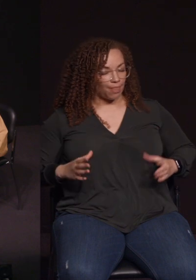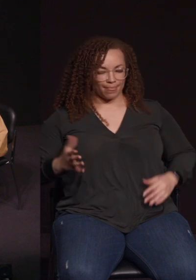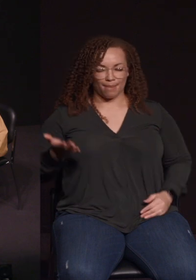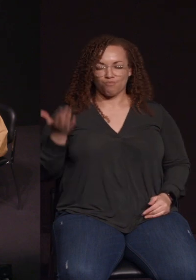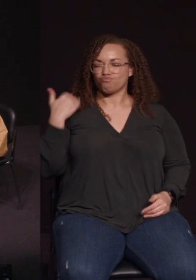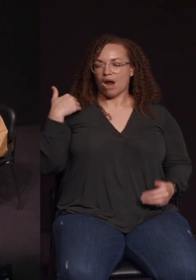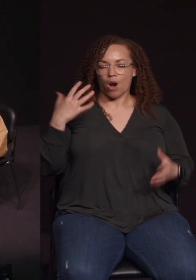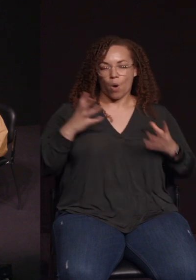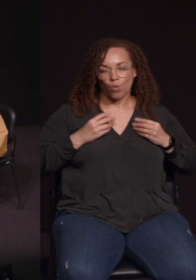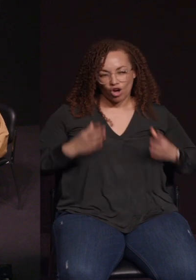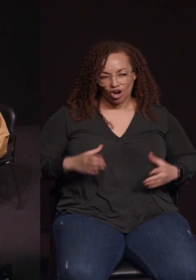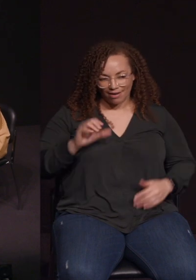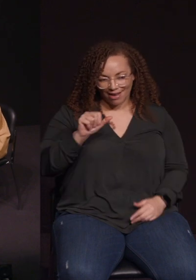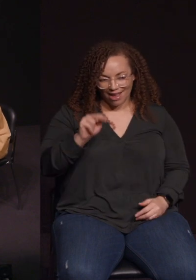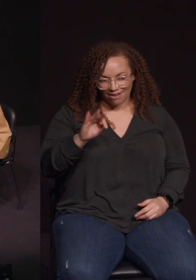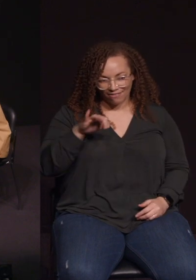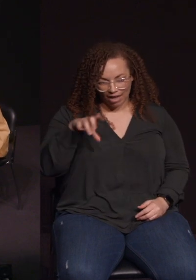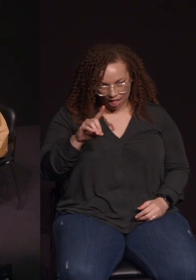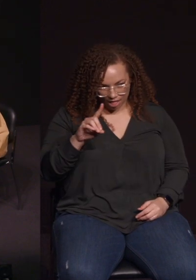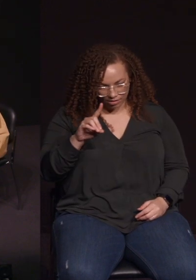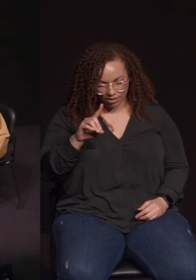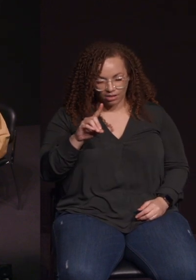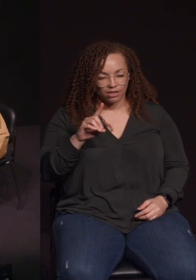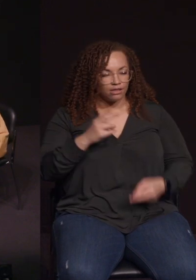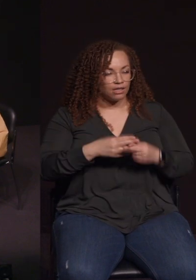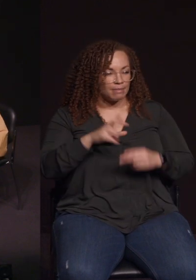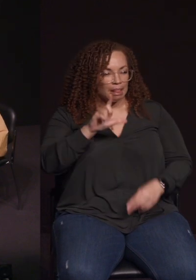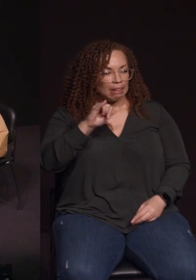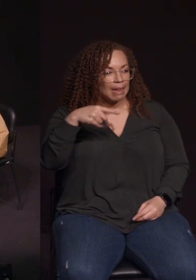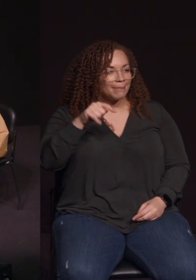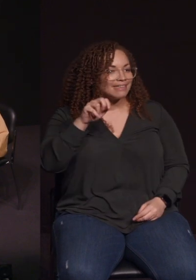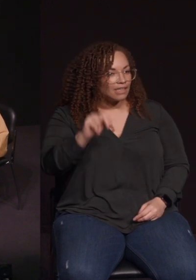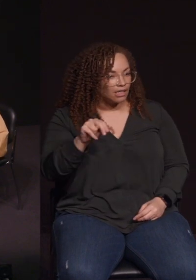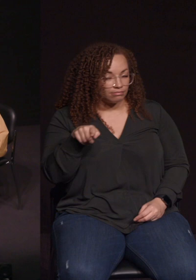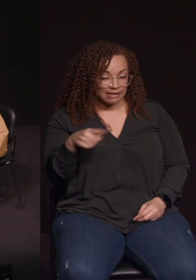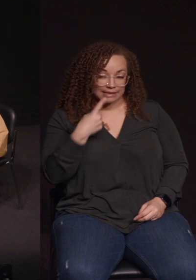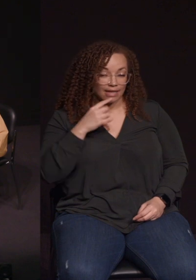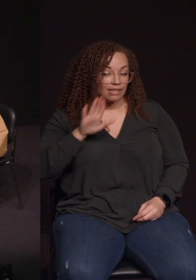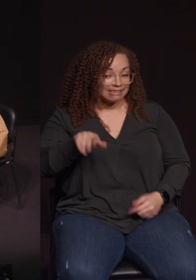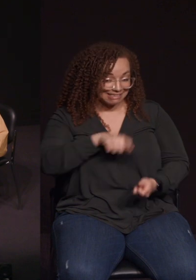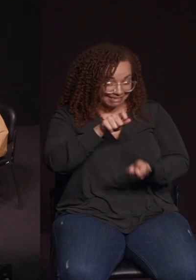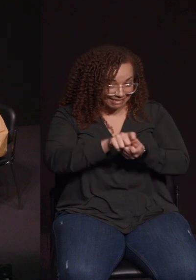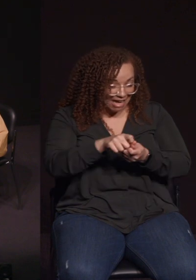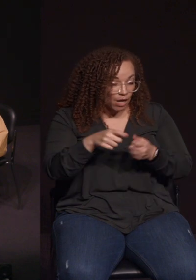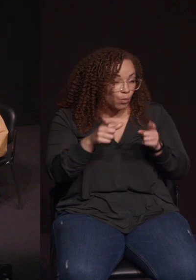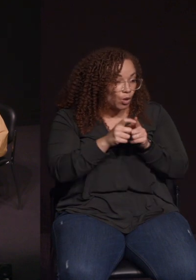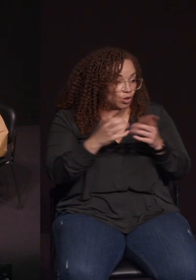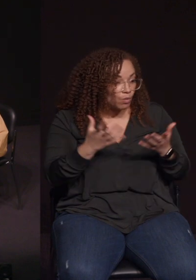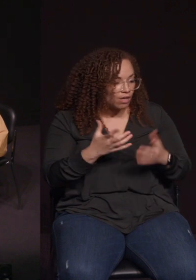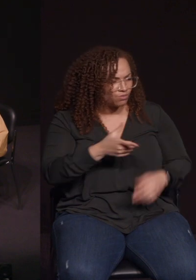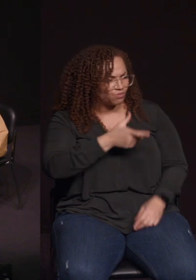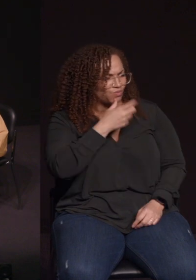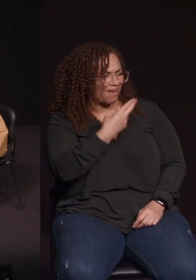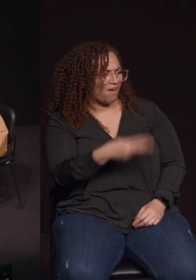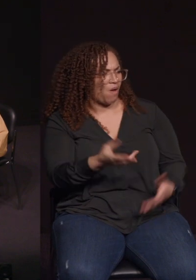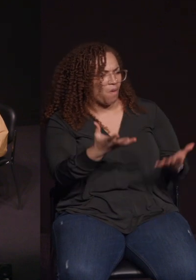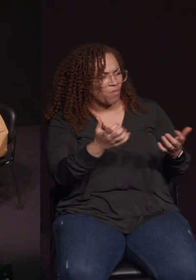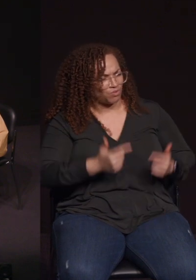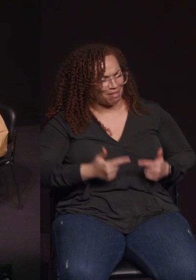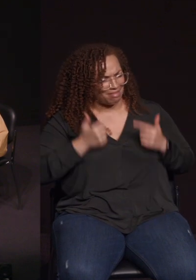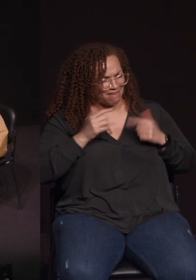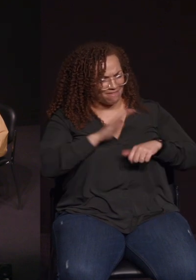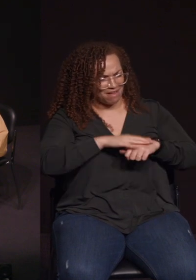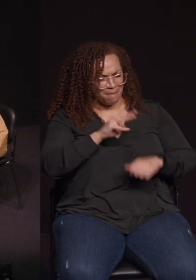the prior owner of Canfield, Lipton said, his exact words was, "Who the hell would want to live on Michael Brown